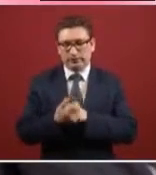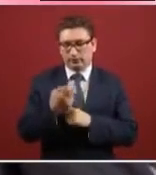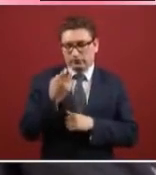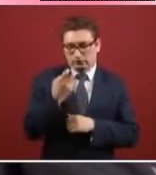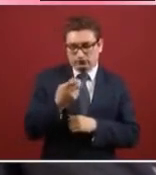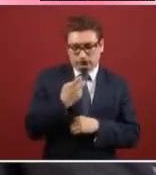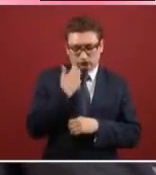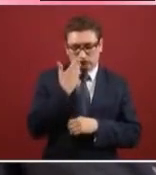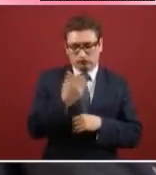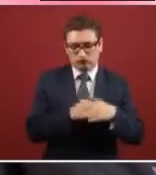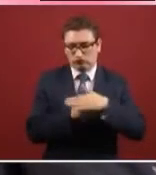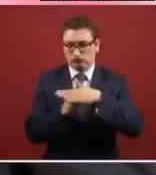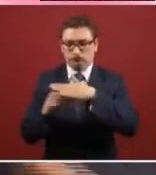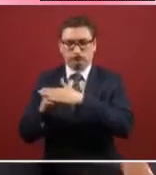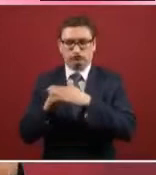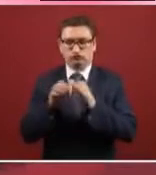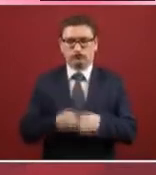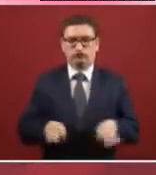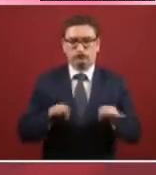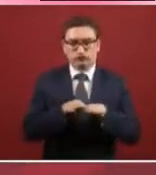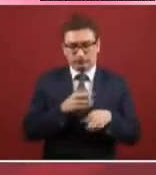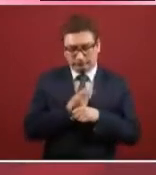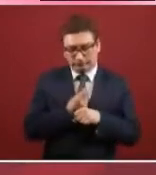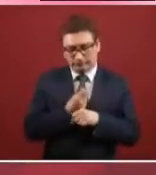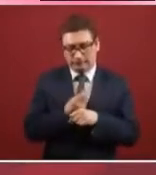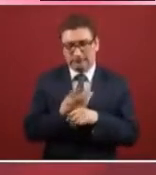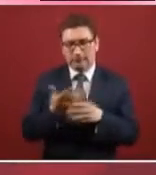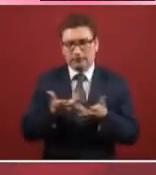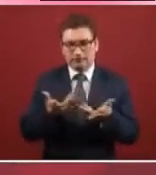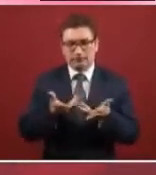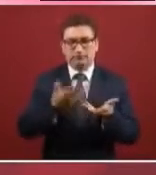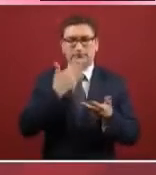new para que si